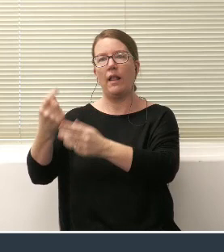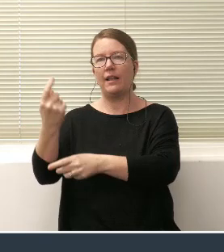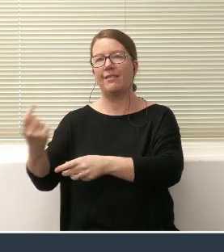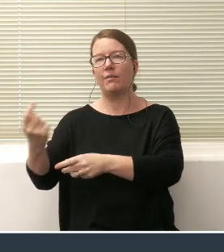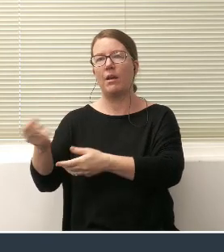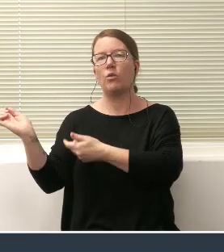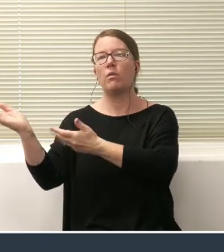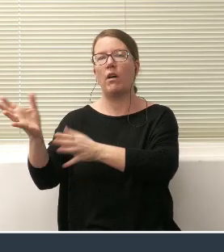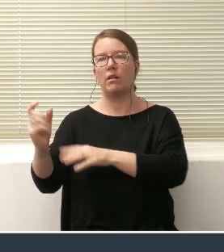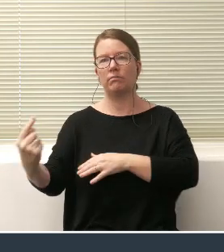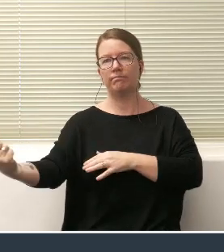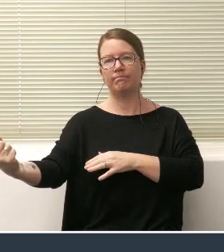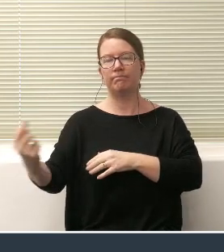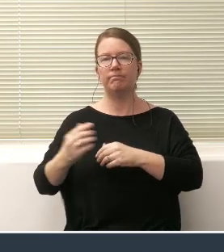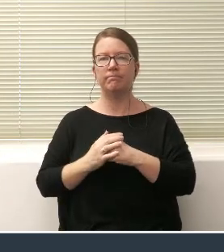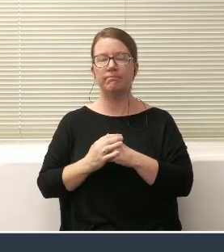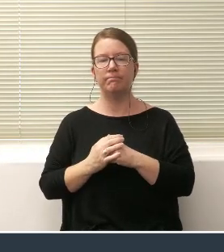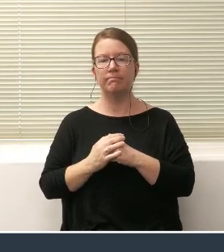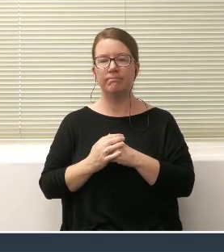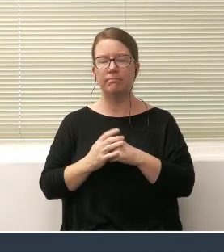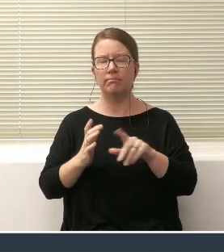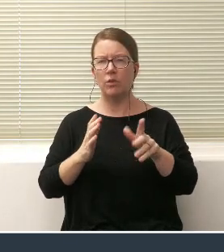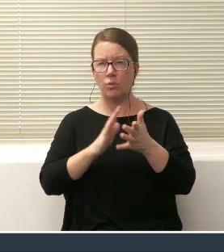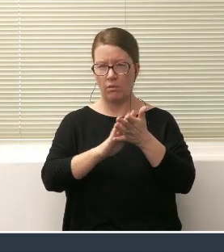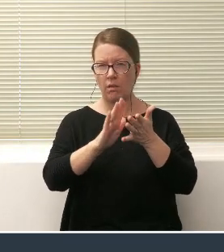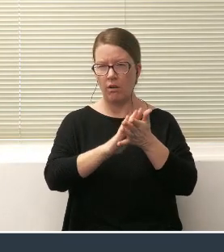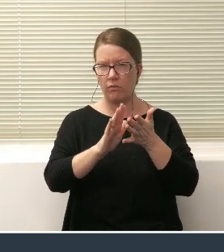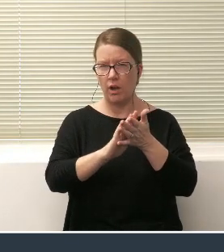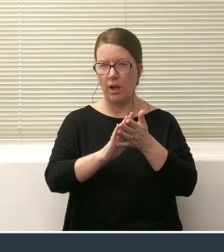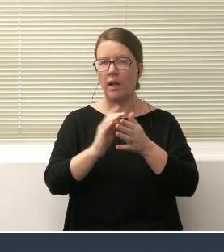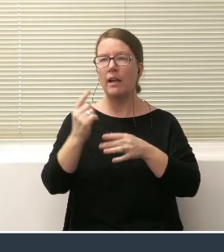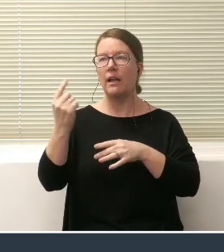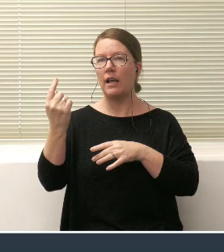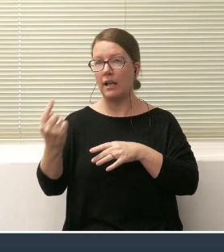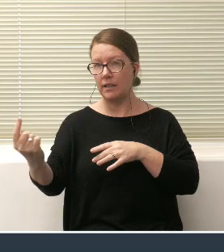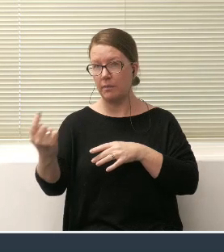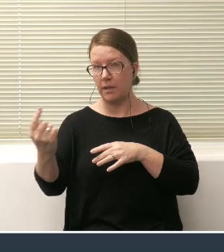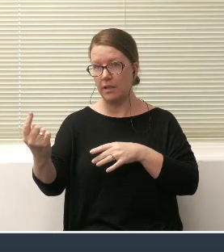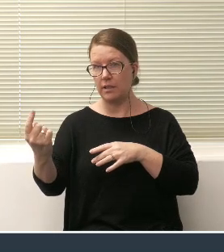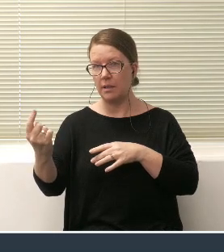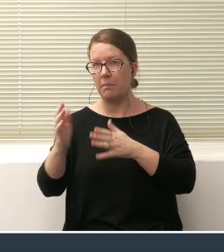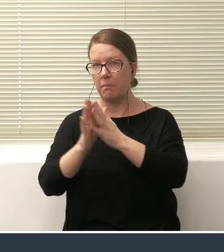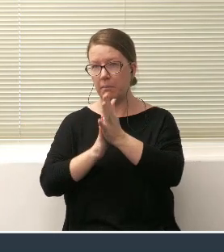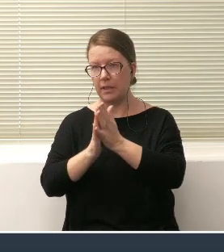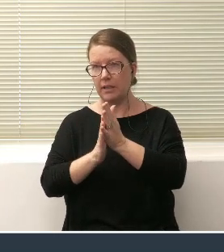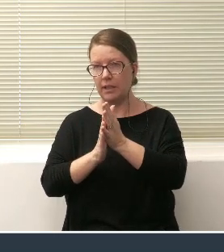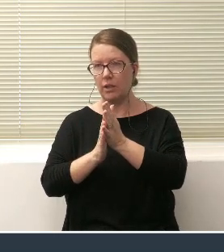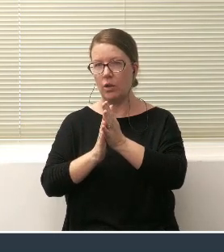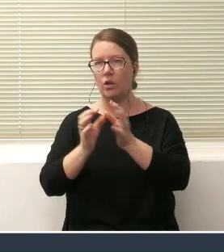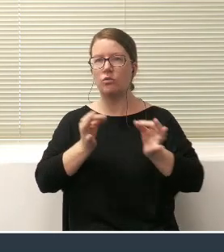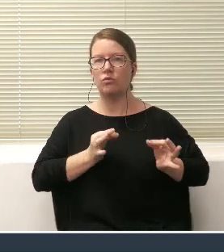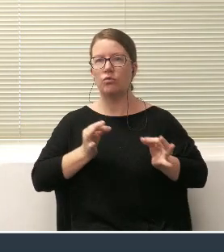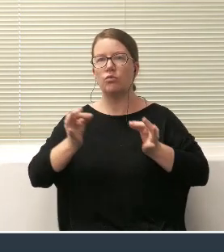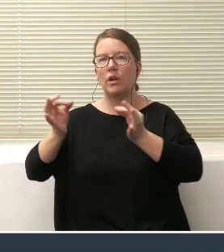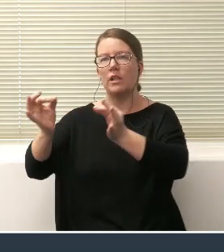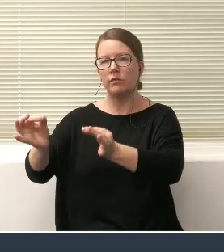approach. Through you, Madam Mayor, so just to clarify, independent definition of independent delivery is